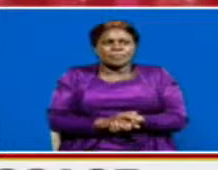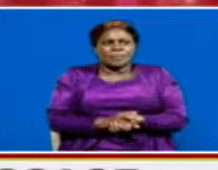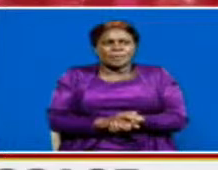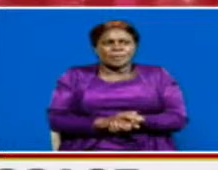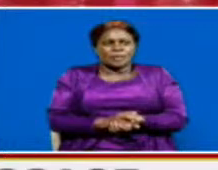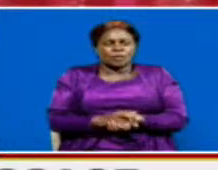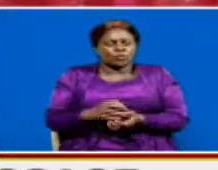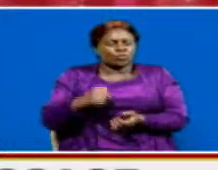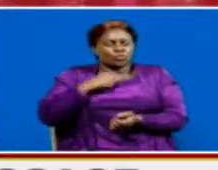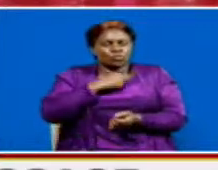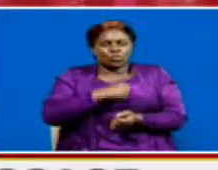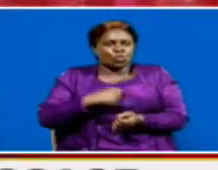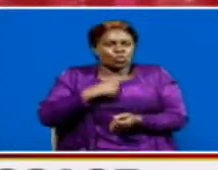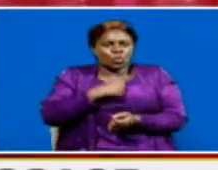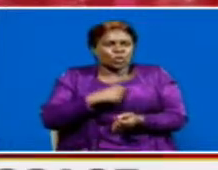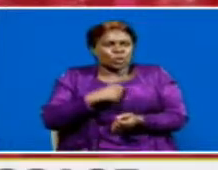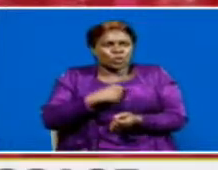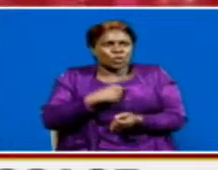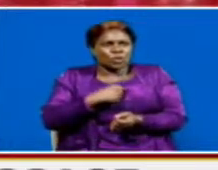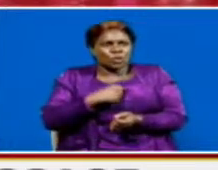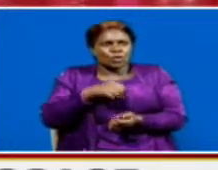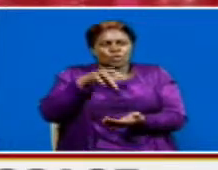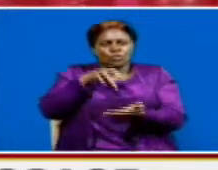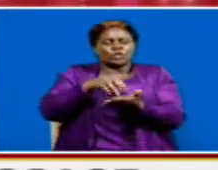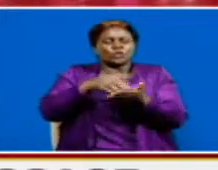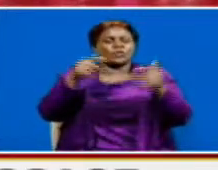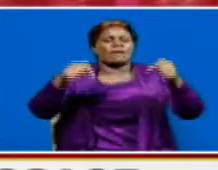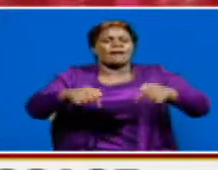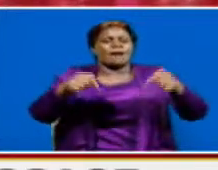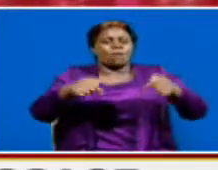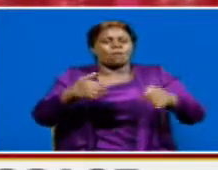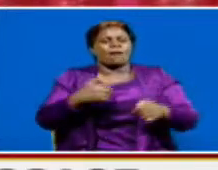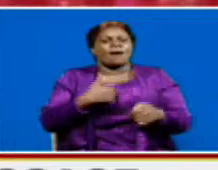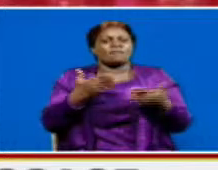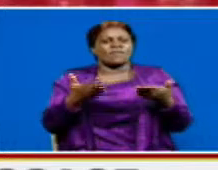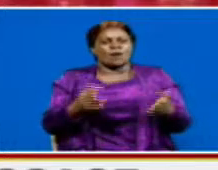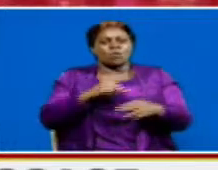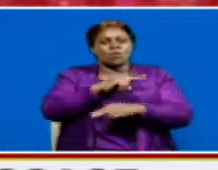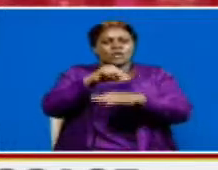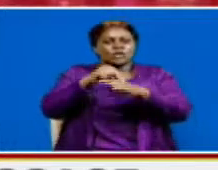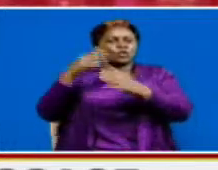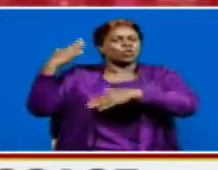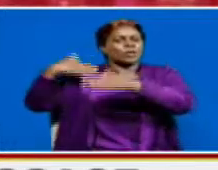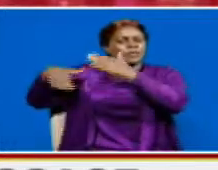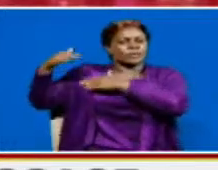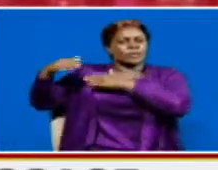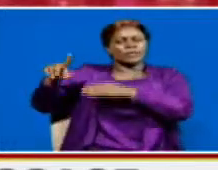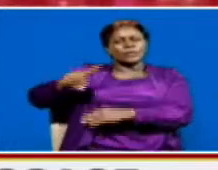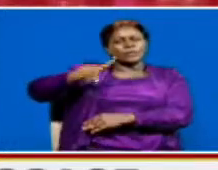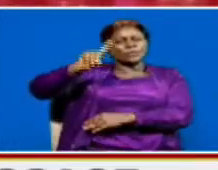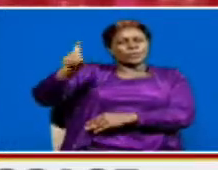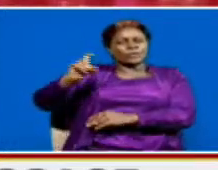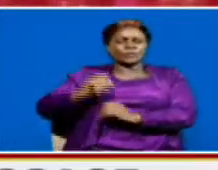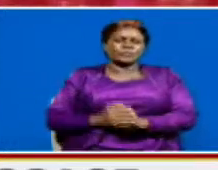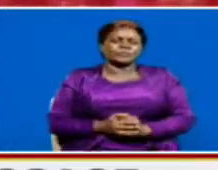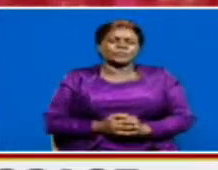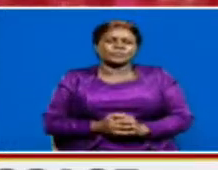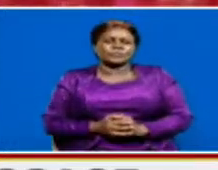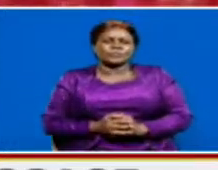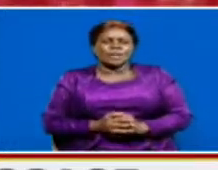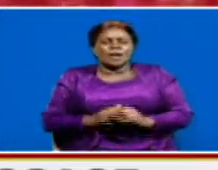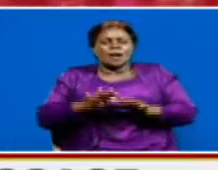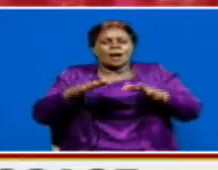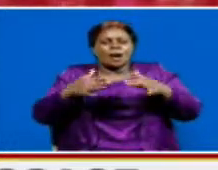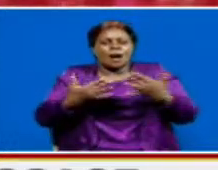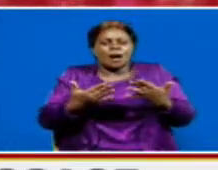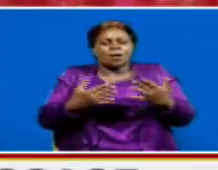unfortunately, at such a moment in our national history. The question is, how